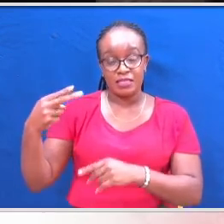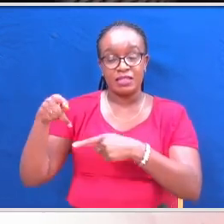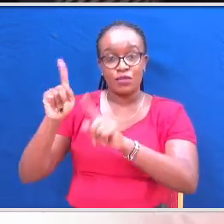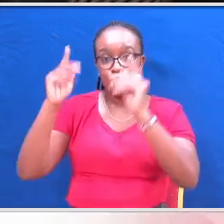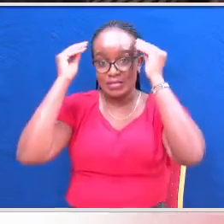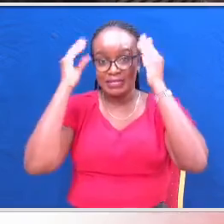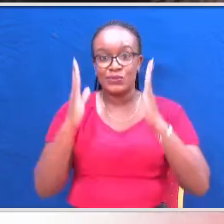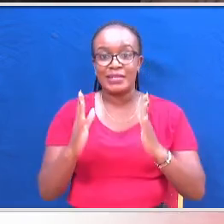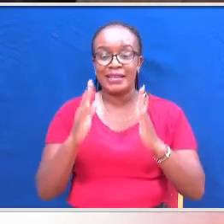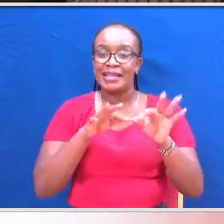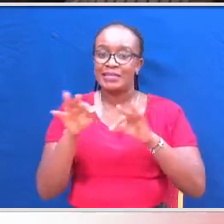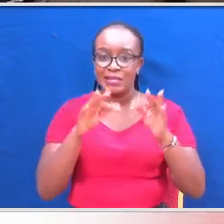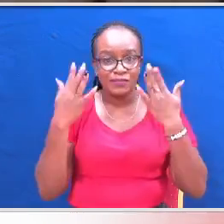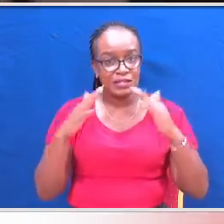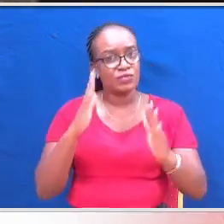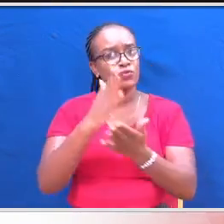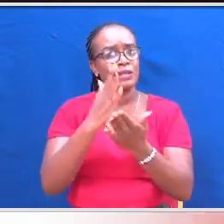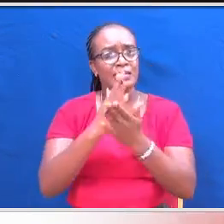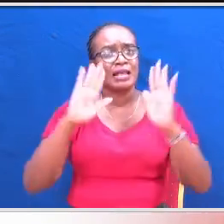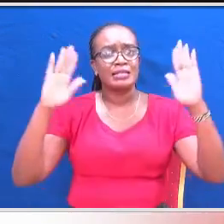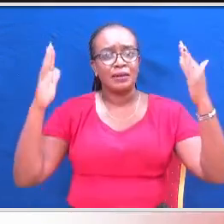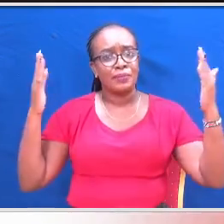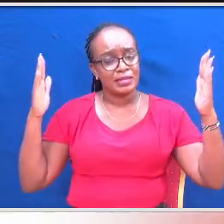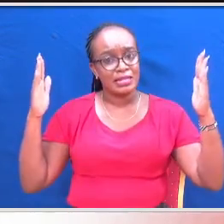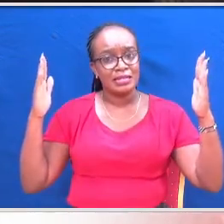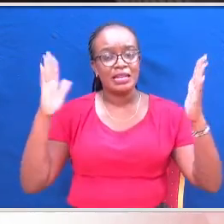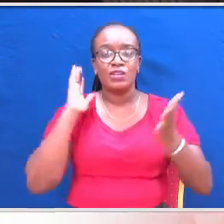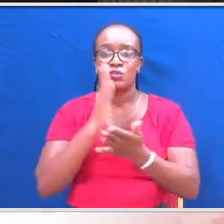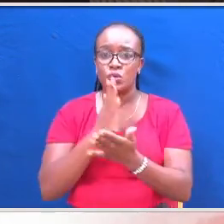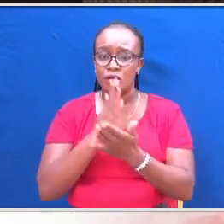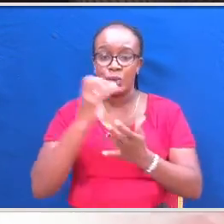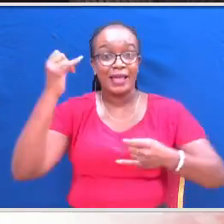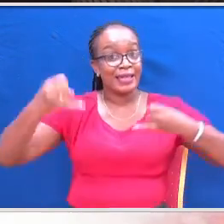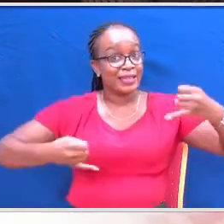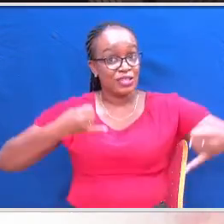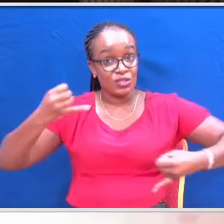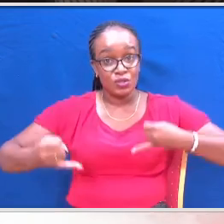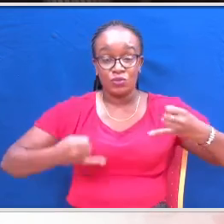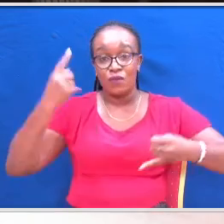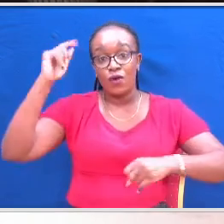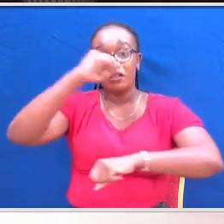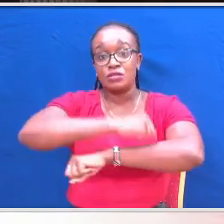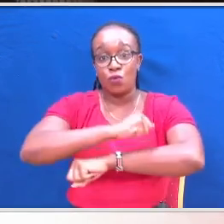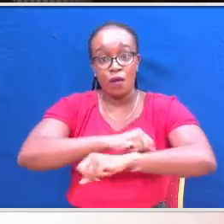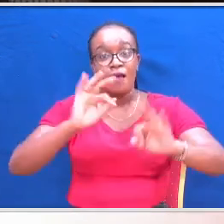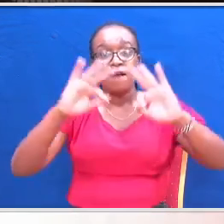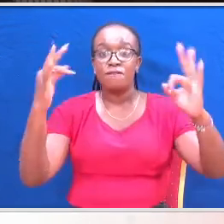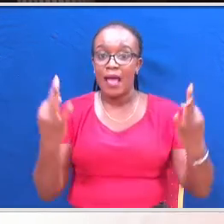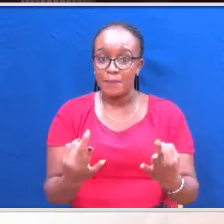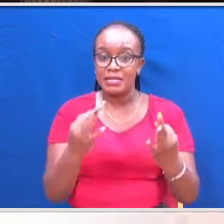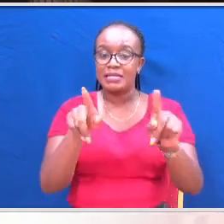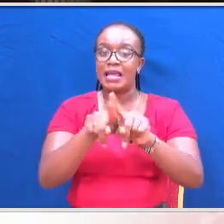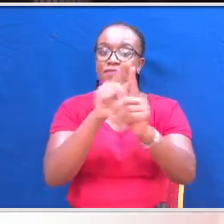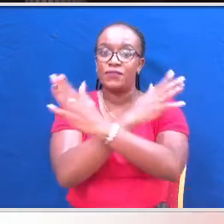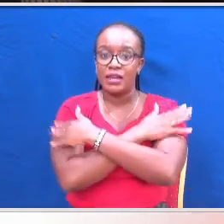say. Indeed, it is celebrations. Indeed, it is a joy for the school, for family, and even for